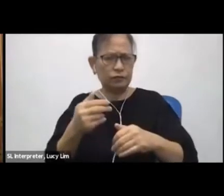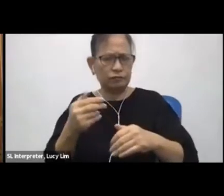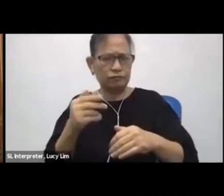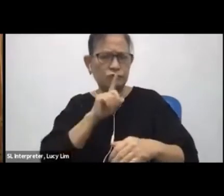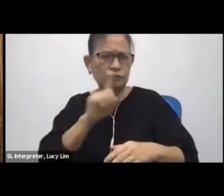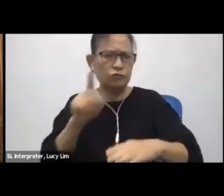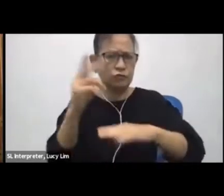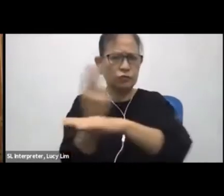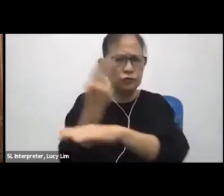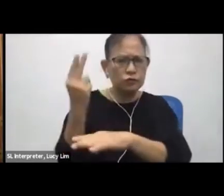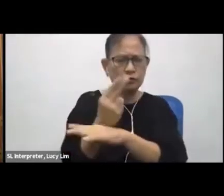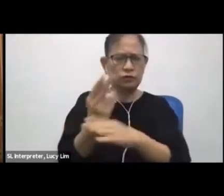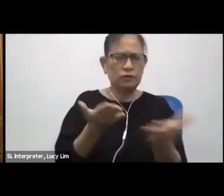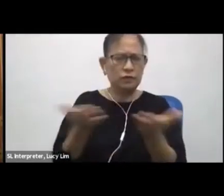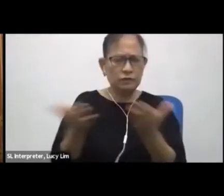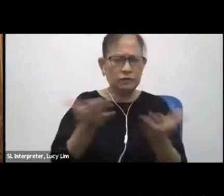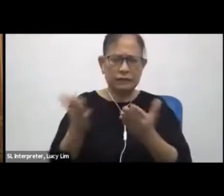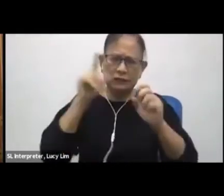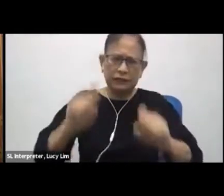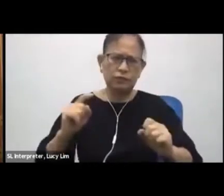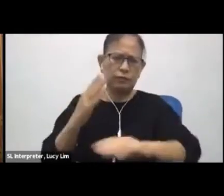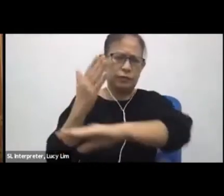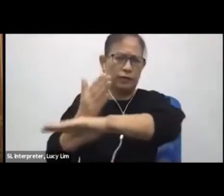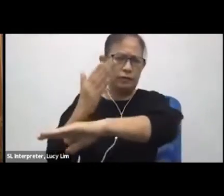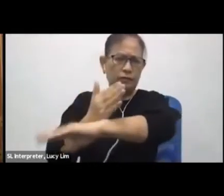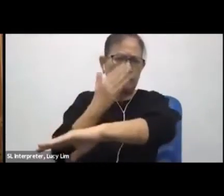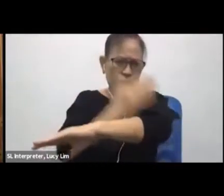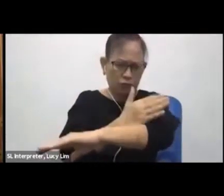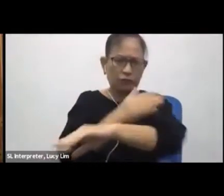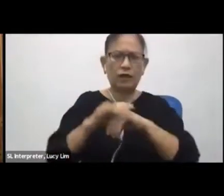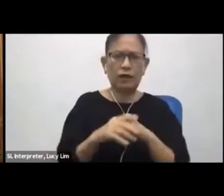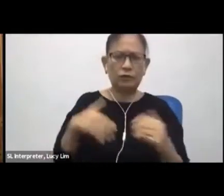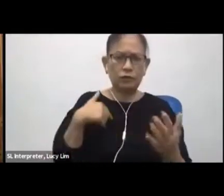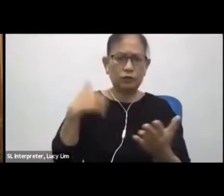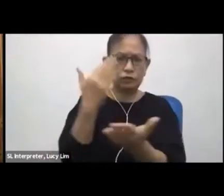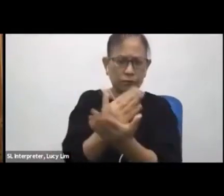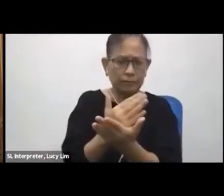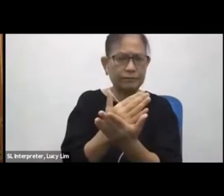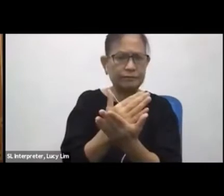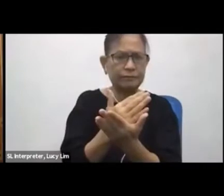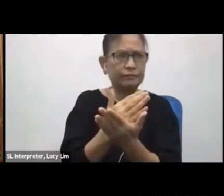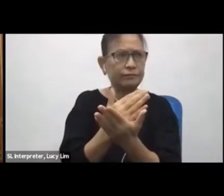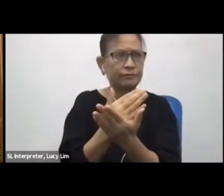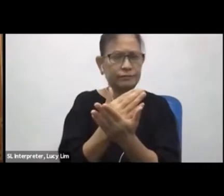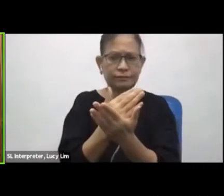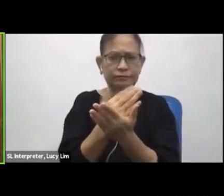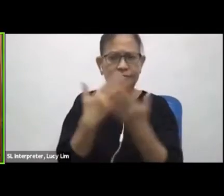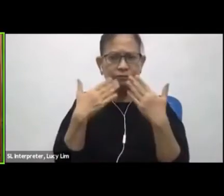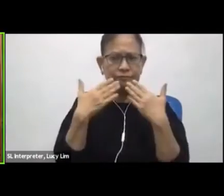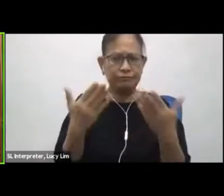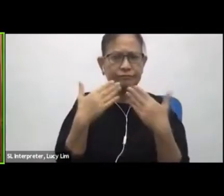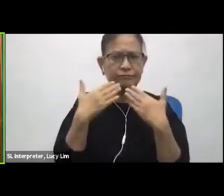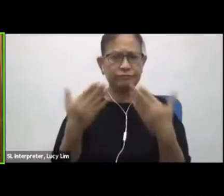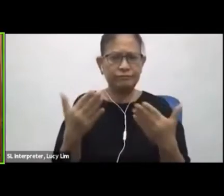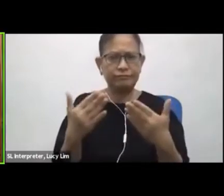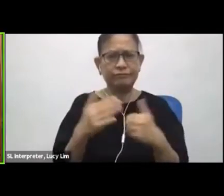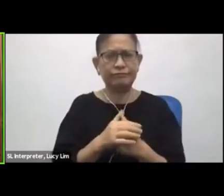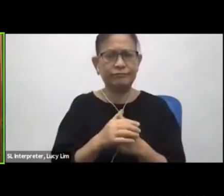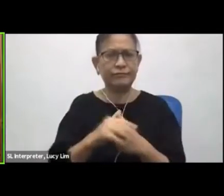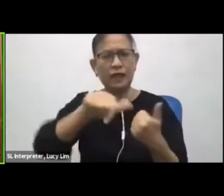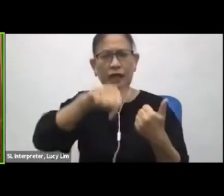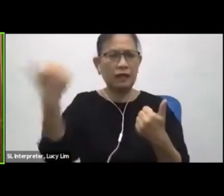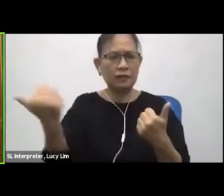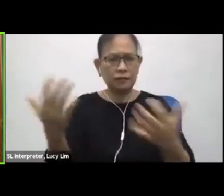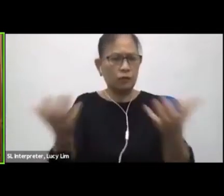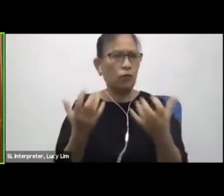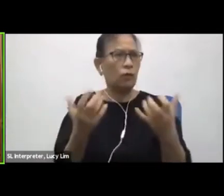really upscaled. So I would stop there, Shobha, I think, because, thank you. Yes, thank you. Thank you. Anybody else would